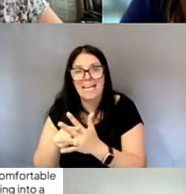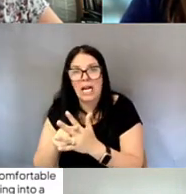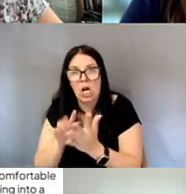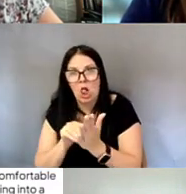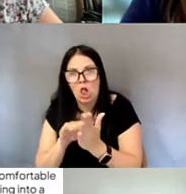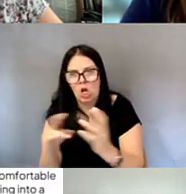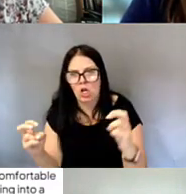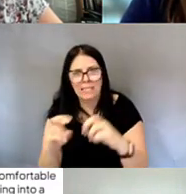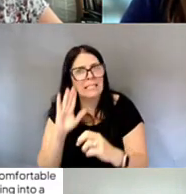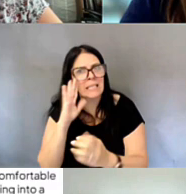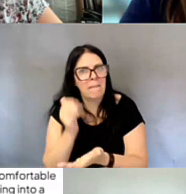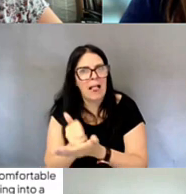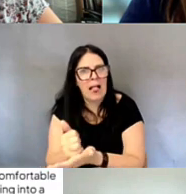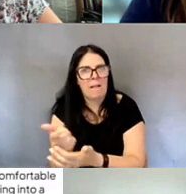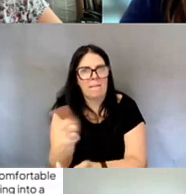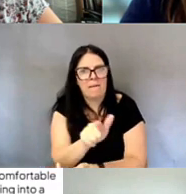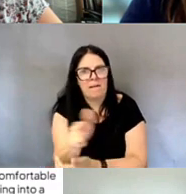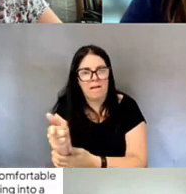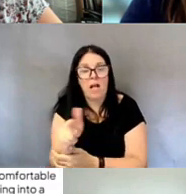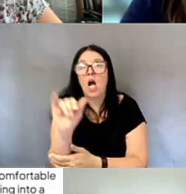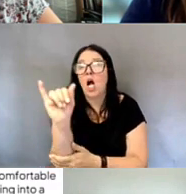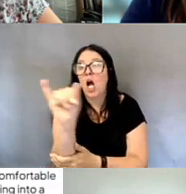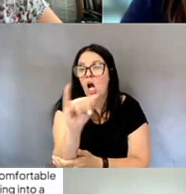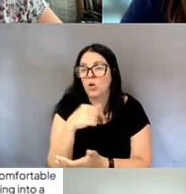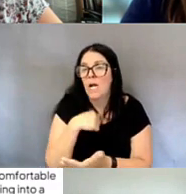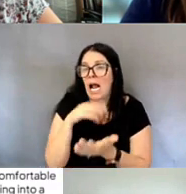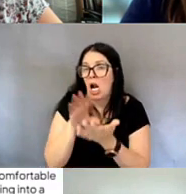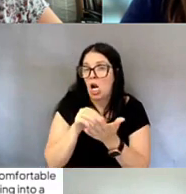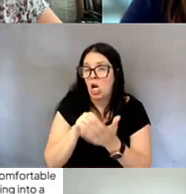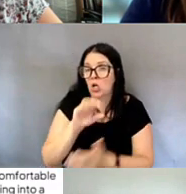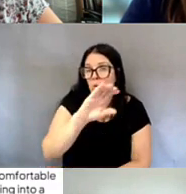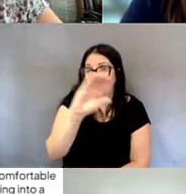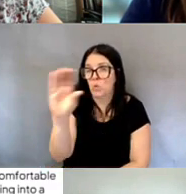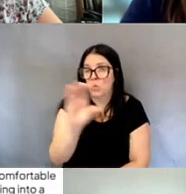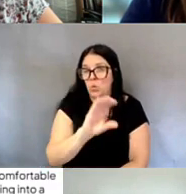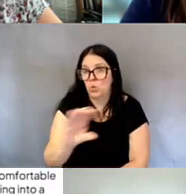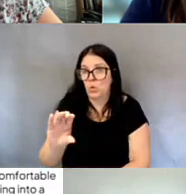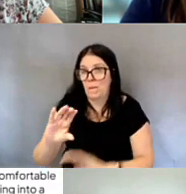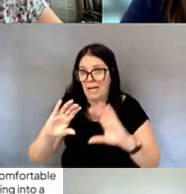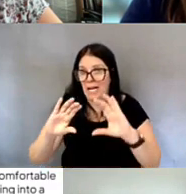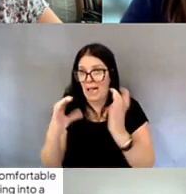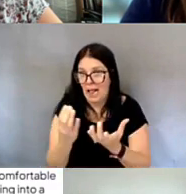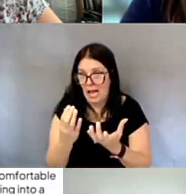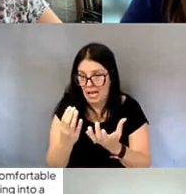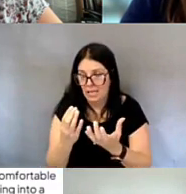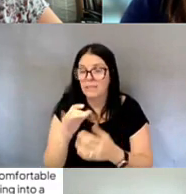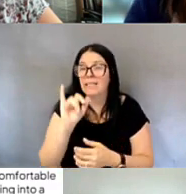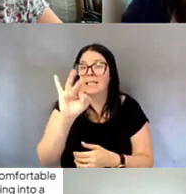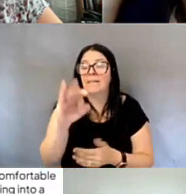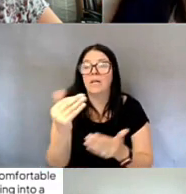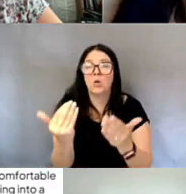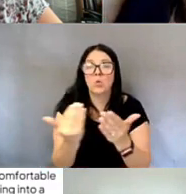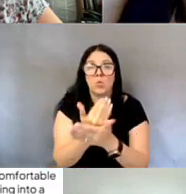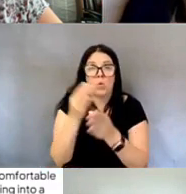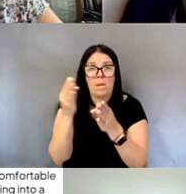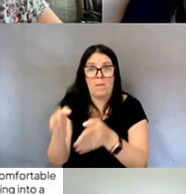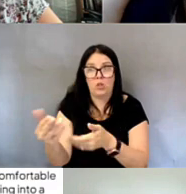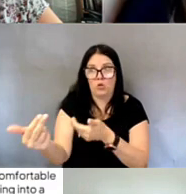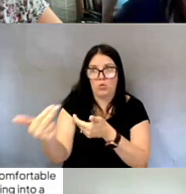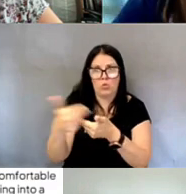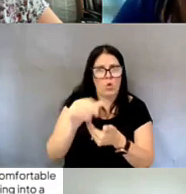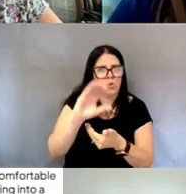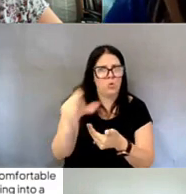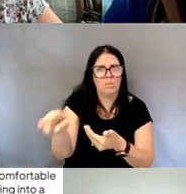that I used in the Zoom classes was that when I have a new learner joining the program on Zoom